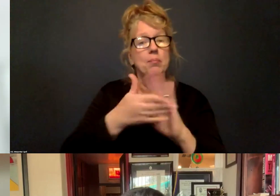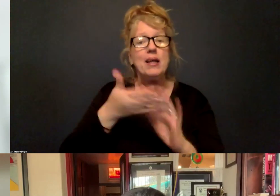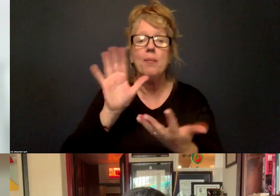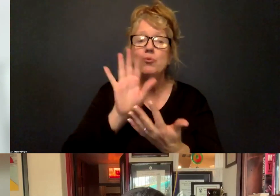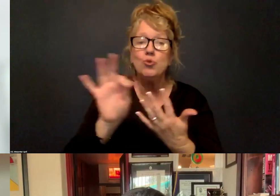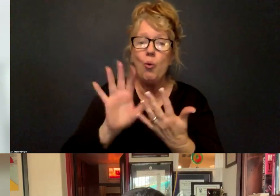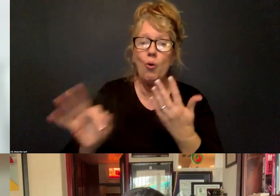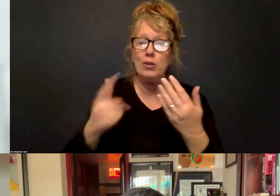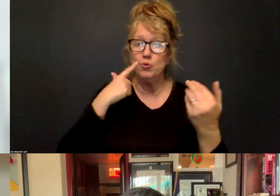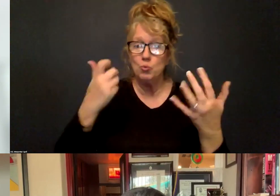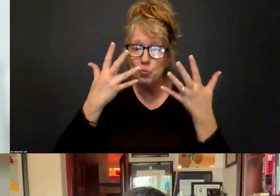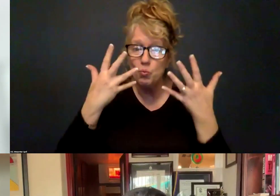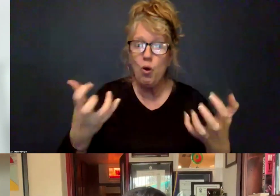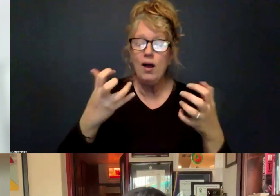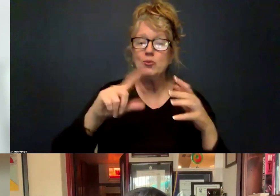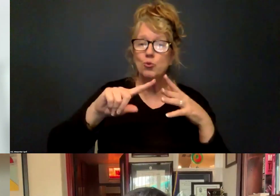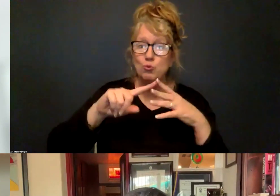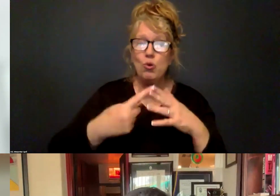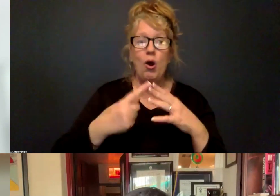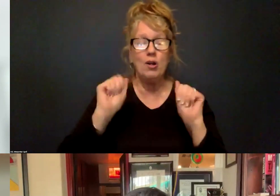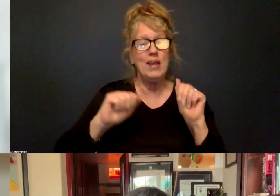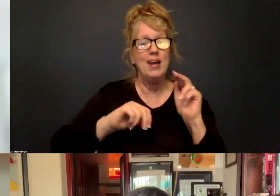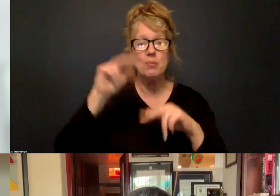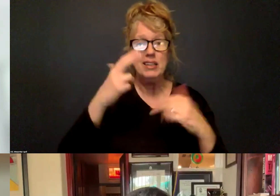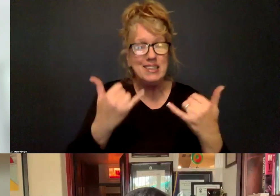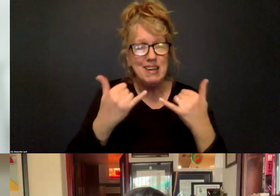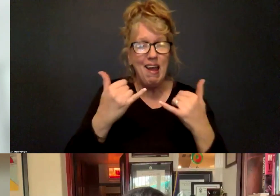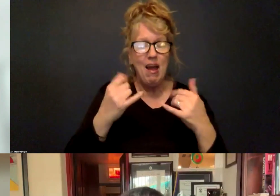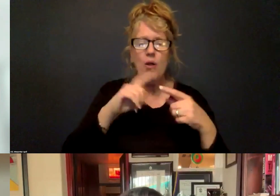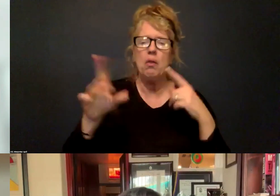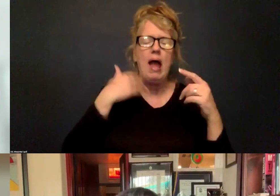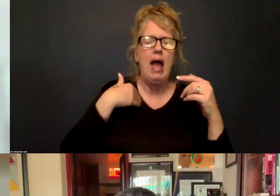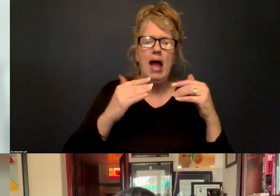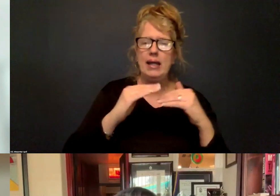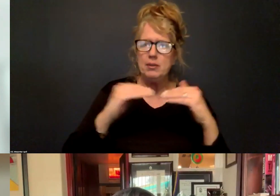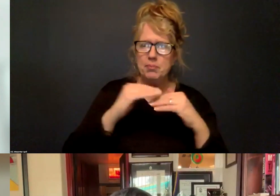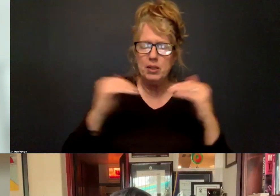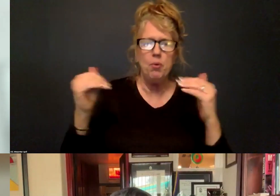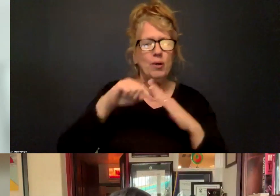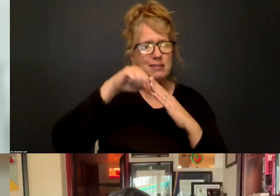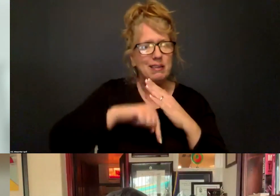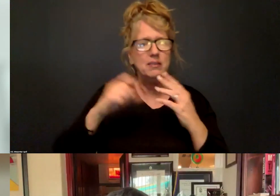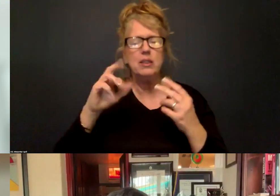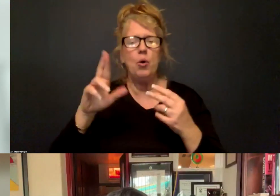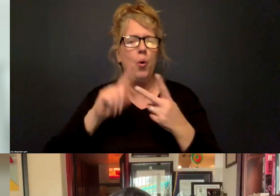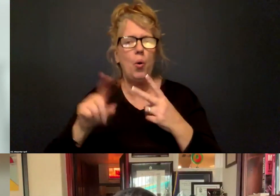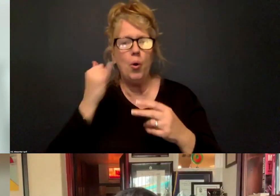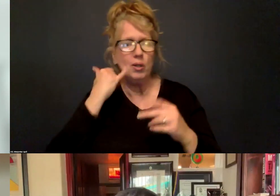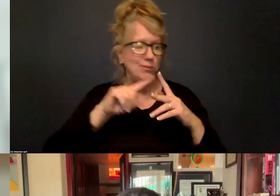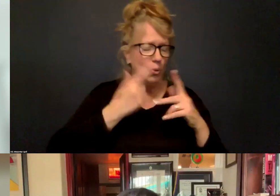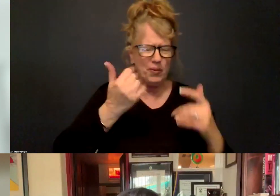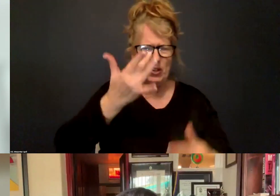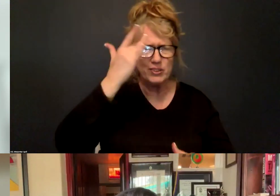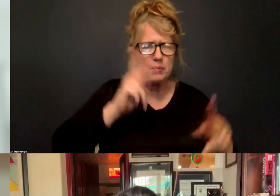well, do we want to start with something that we can build right now that's low intensity, or do we want to focus on our sickest people first?